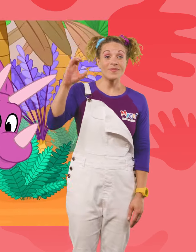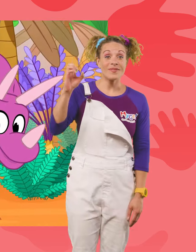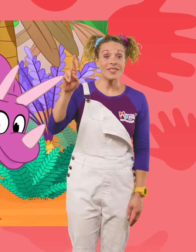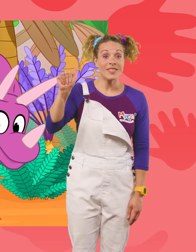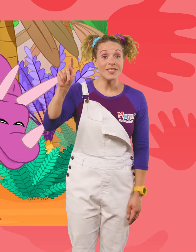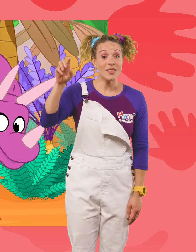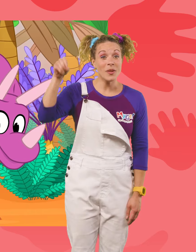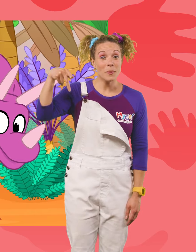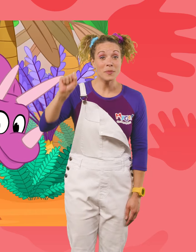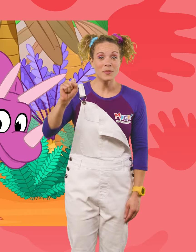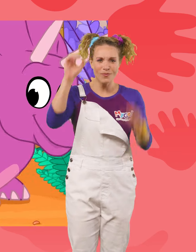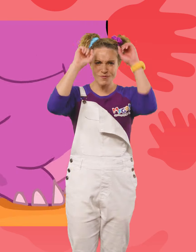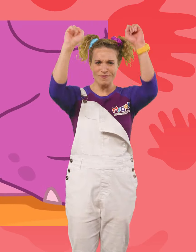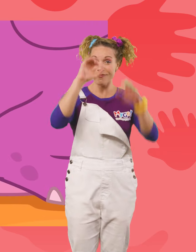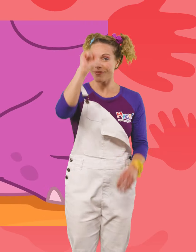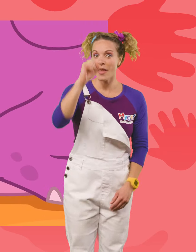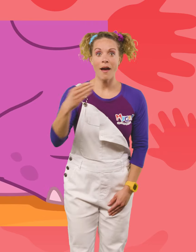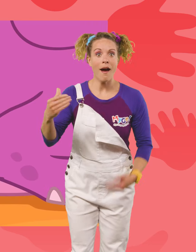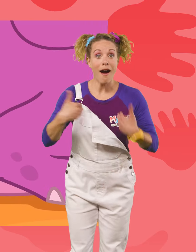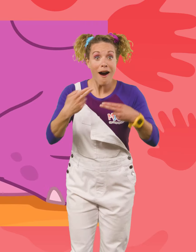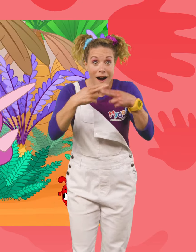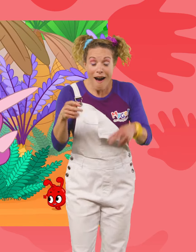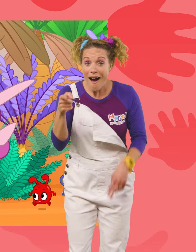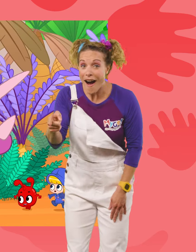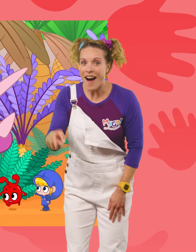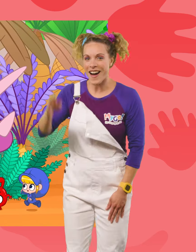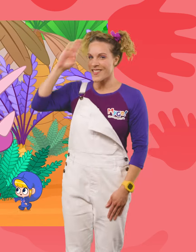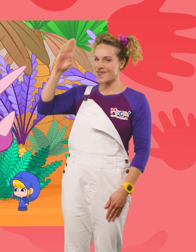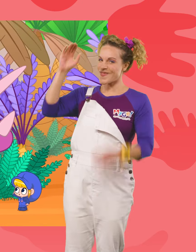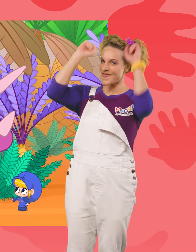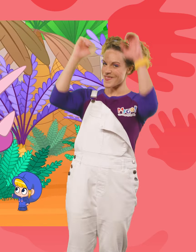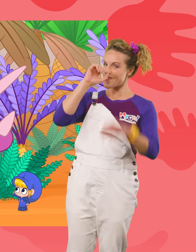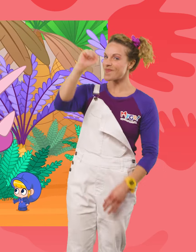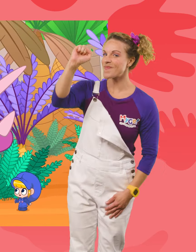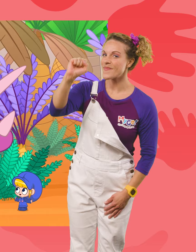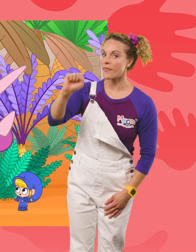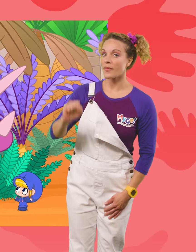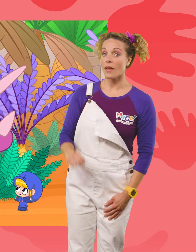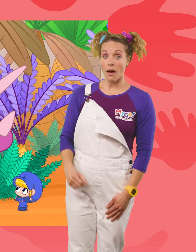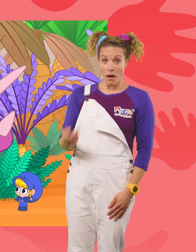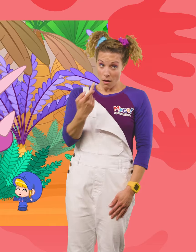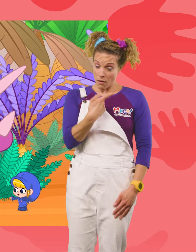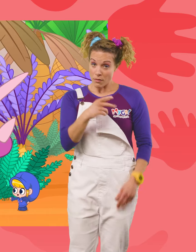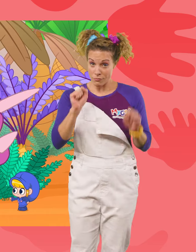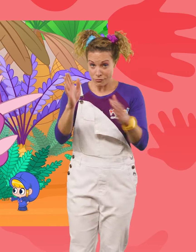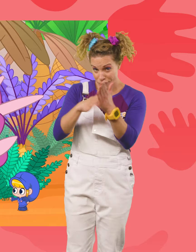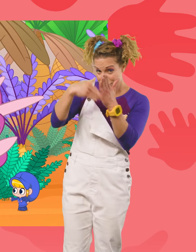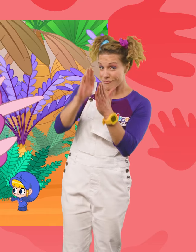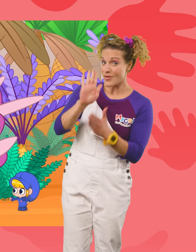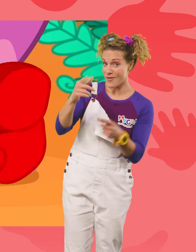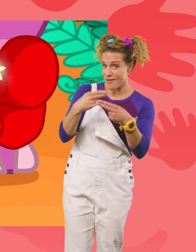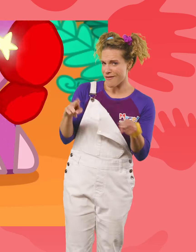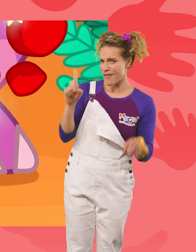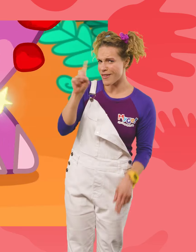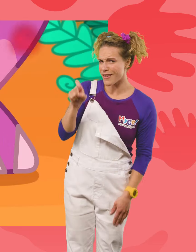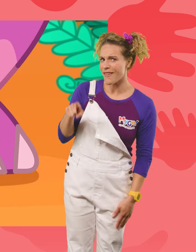Triceratops! And it has an egg. Hello, Triceratops. Can we paint your egg?